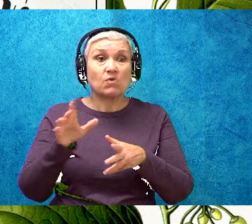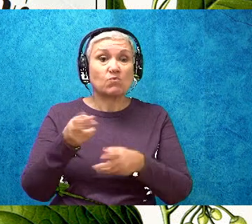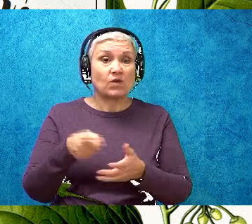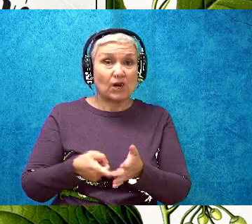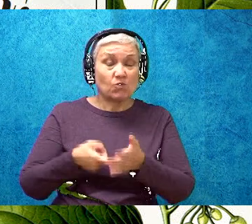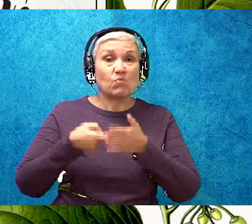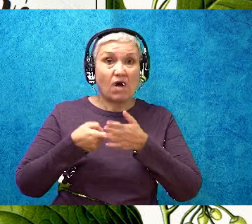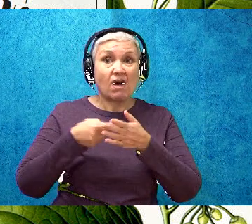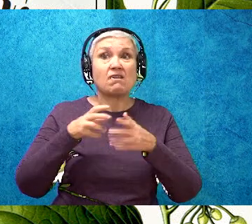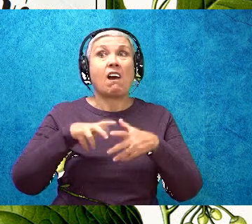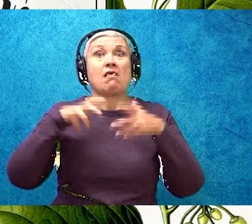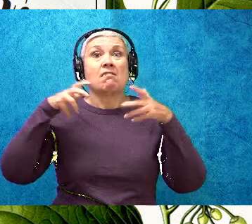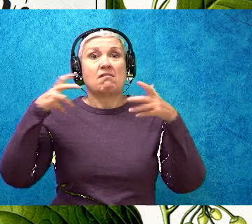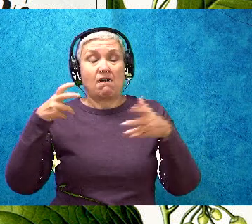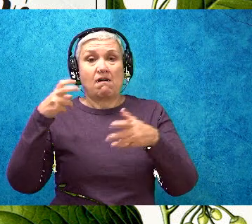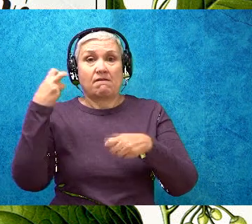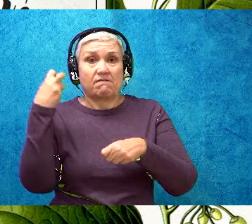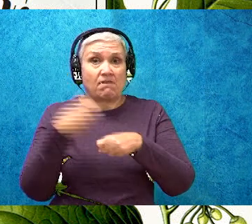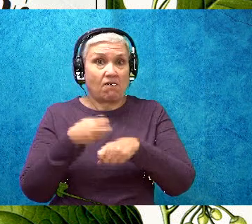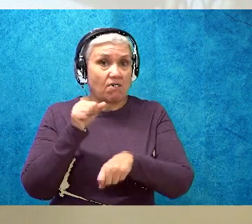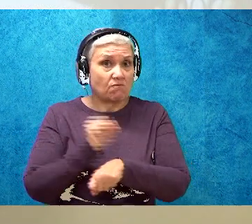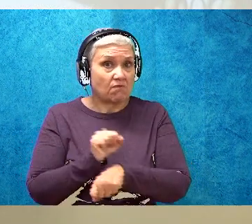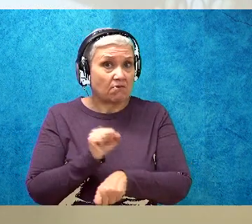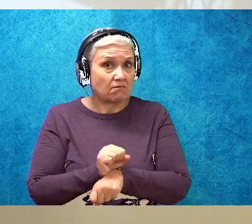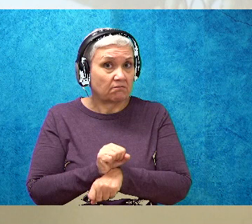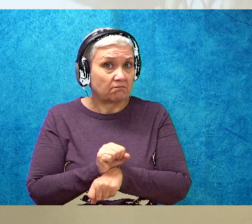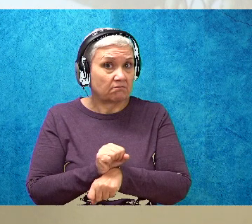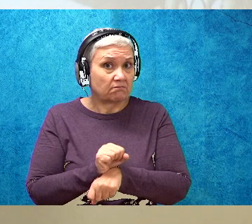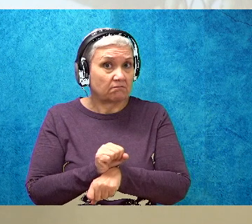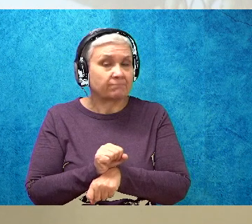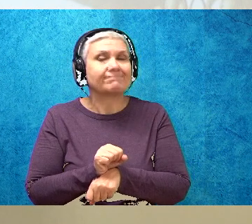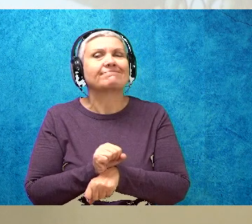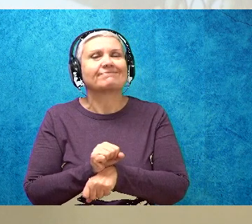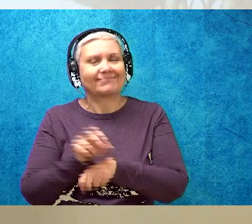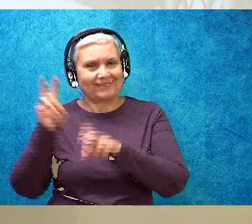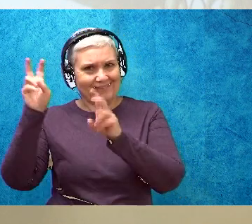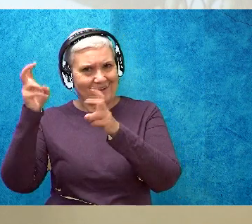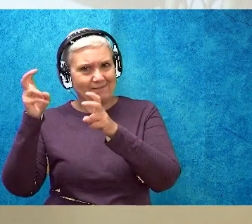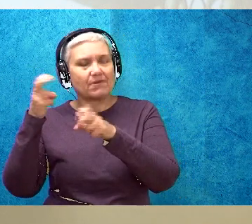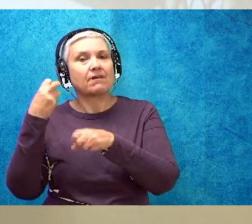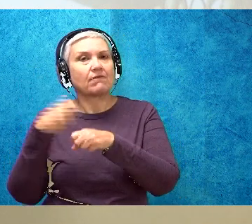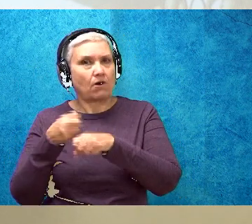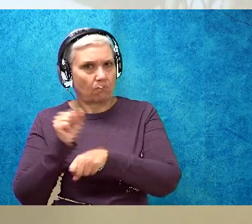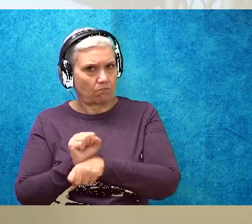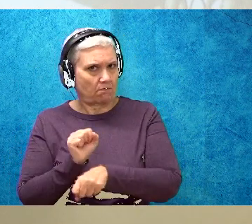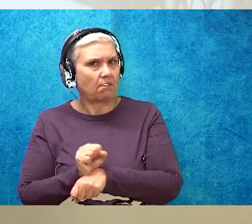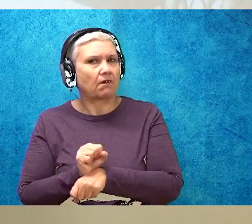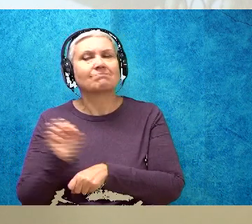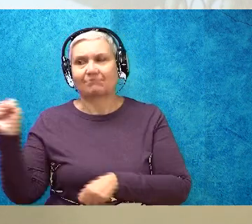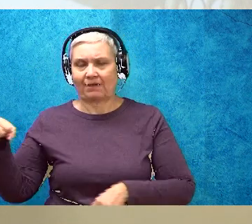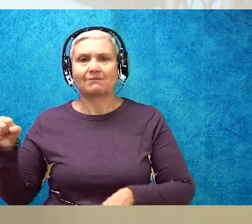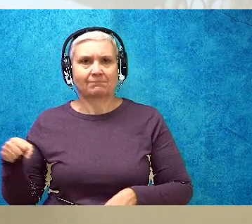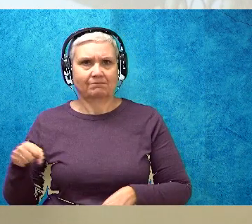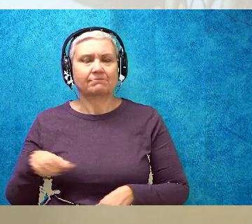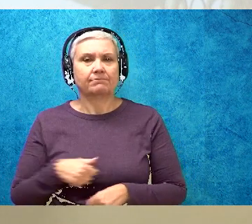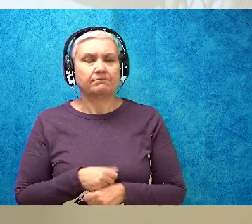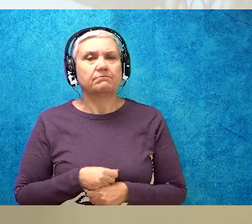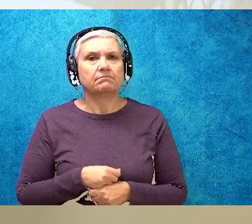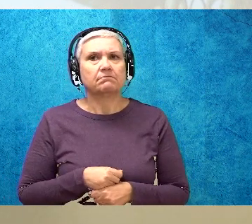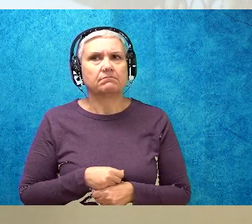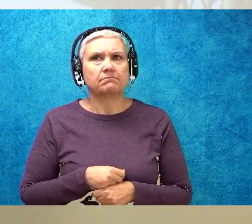Now, have we gotten the topic of hard work? Yes. Have we gotten